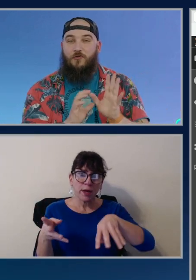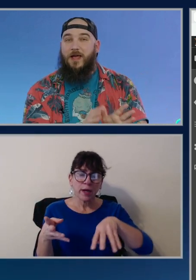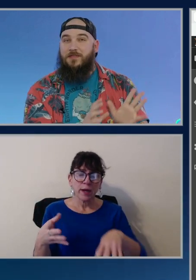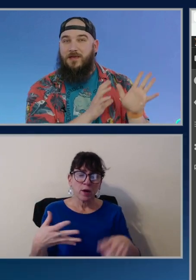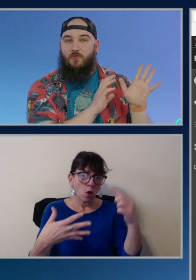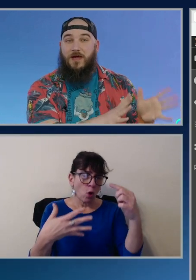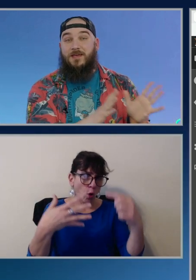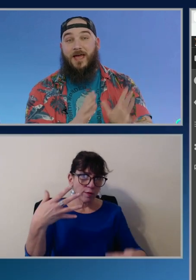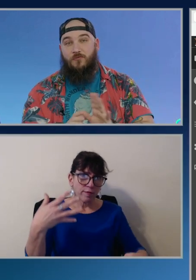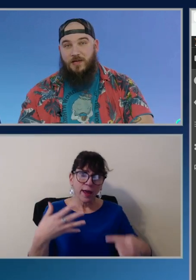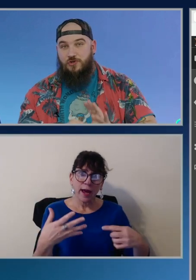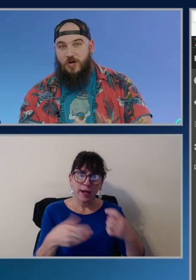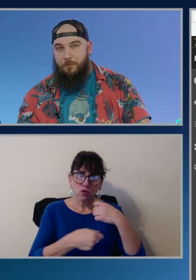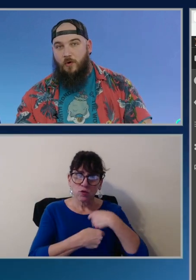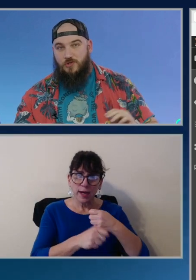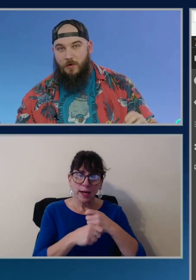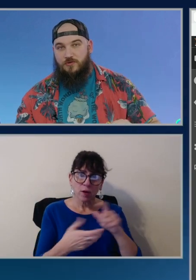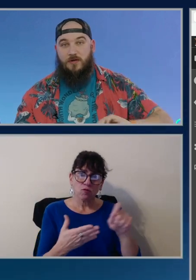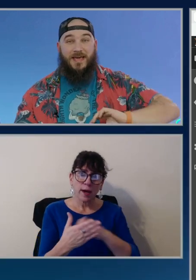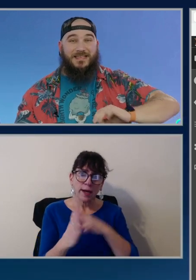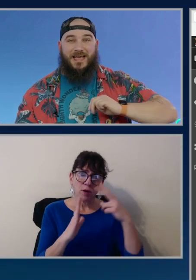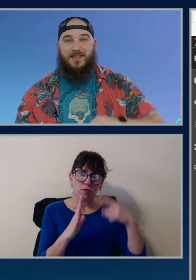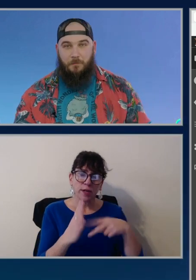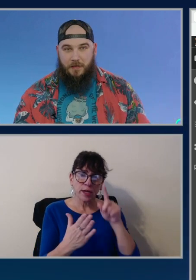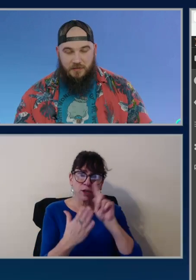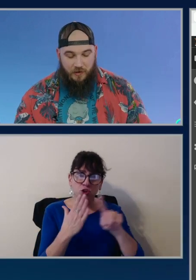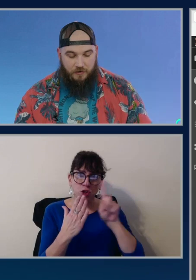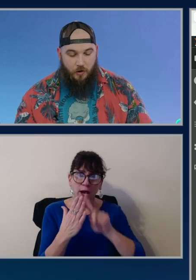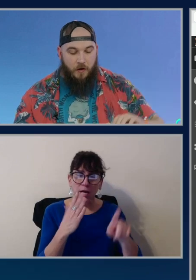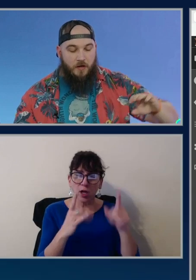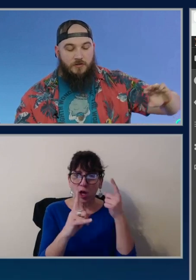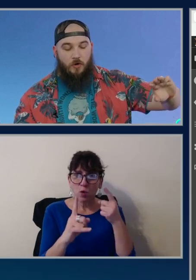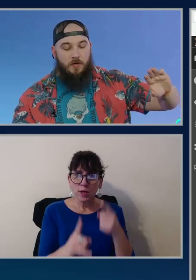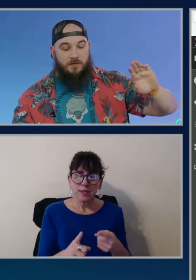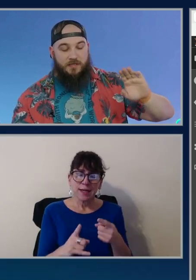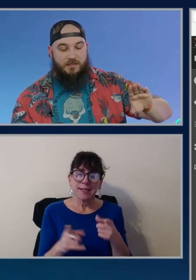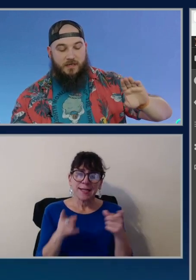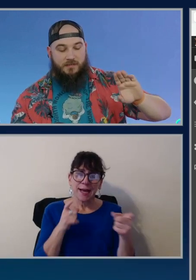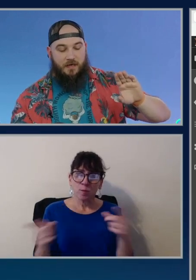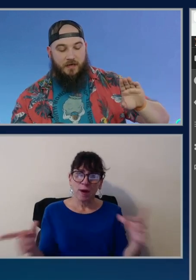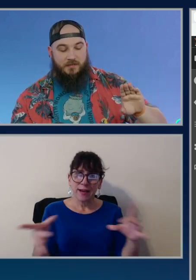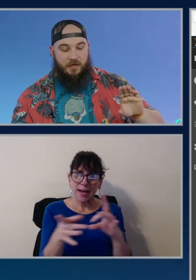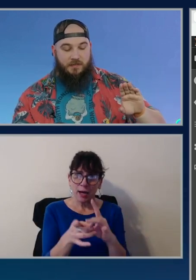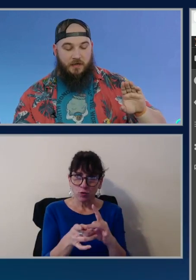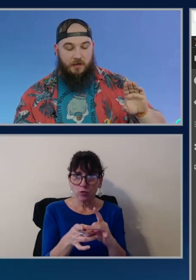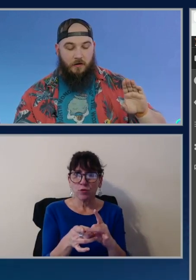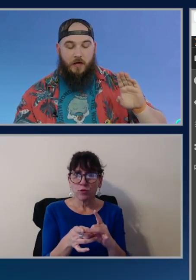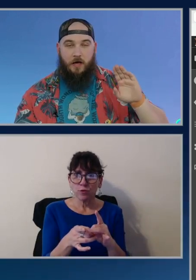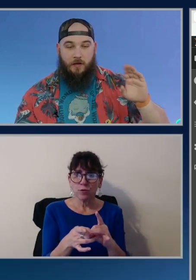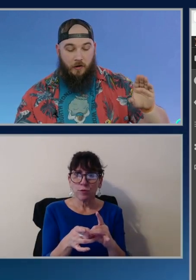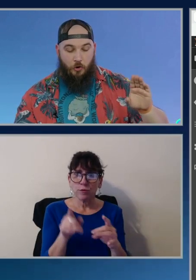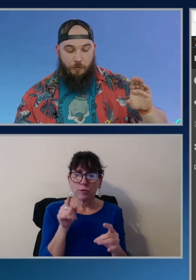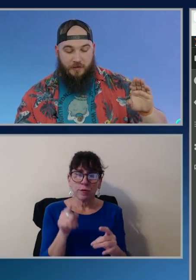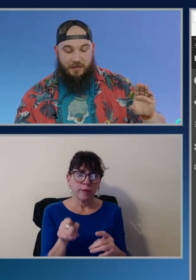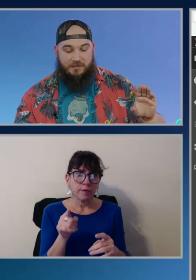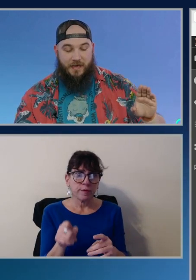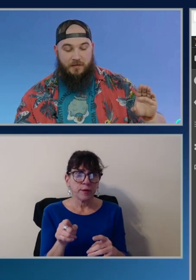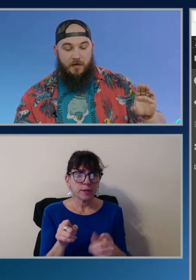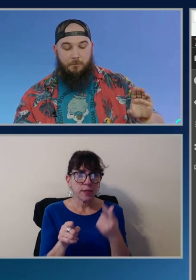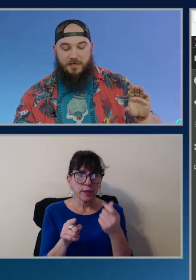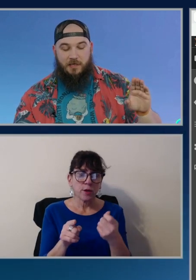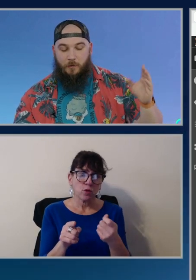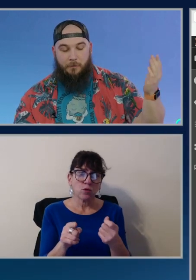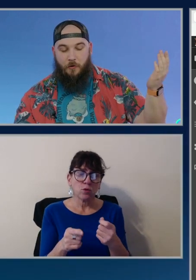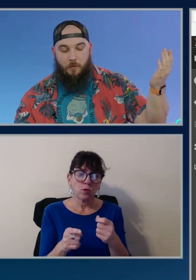including creating, writing, and reading checkpoints to S3, is handled by this connector. So this is a little notebook that does